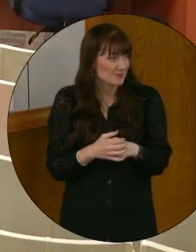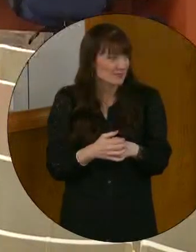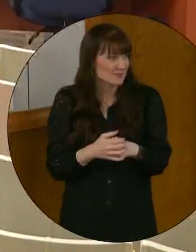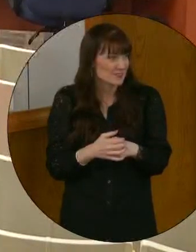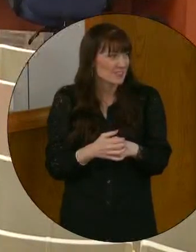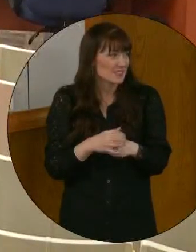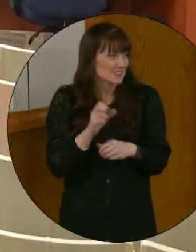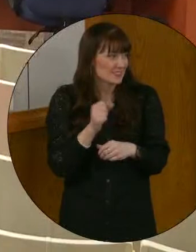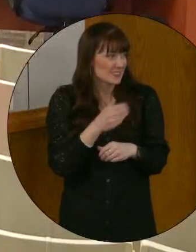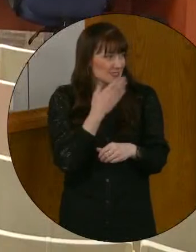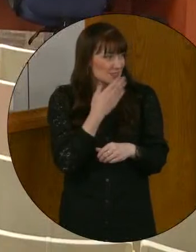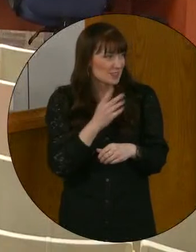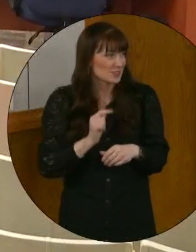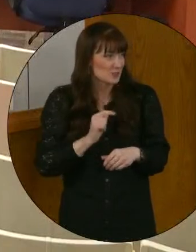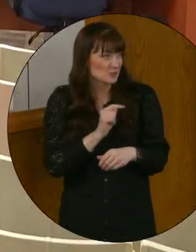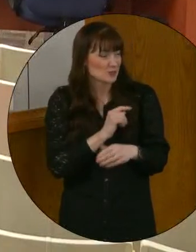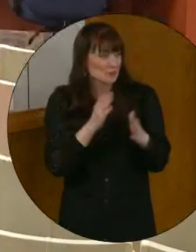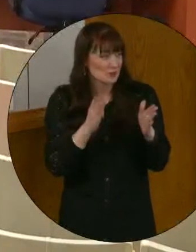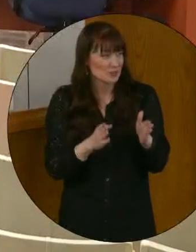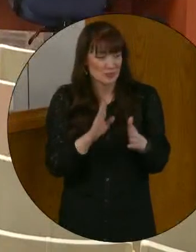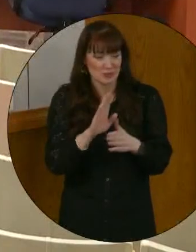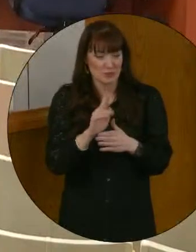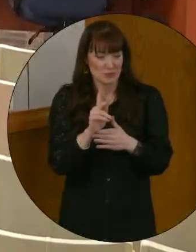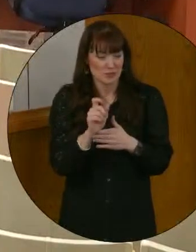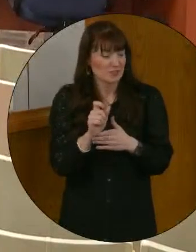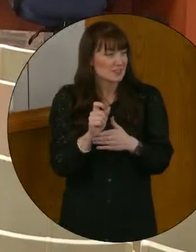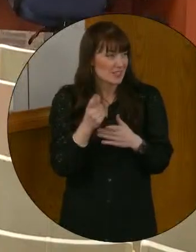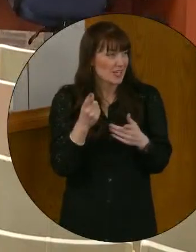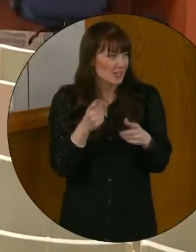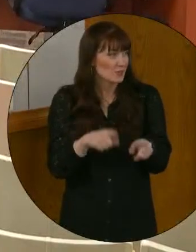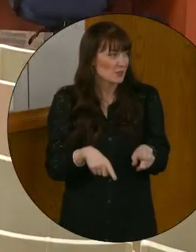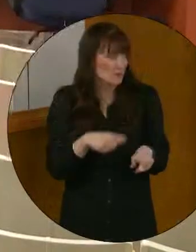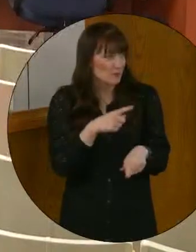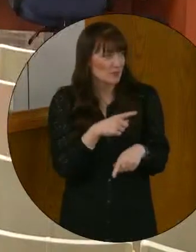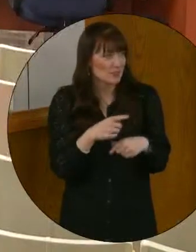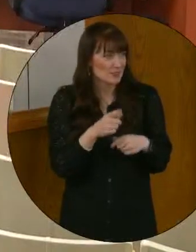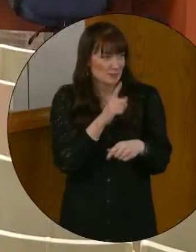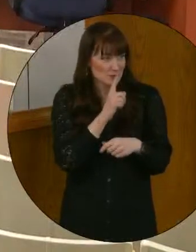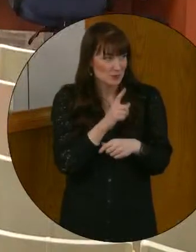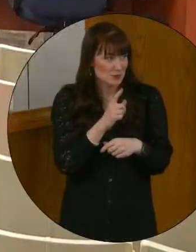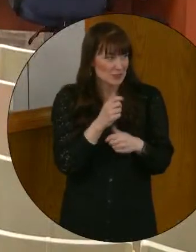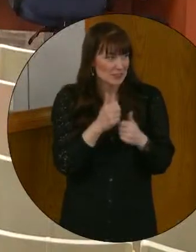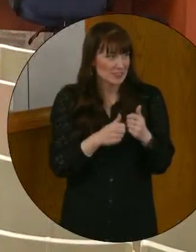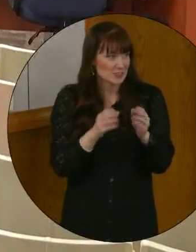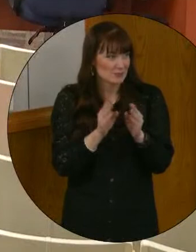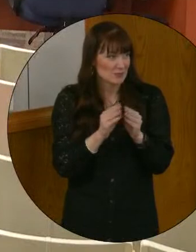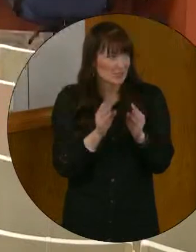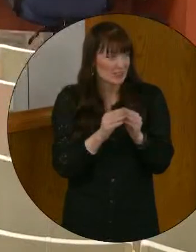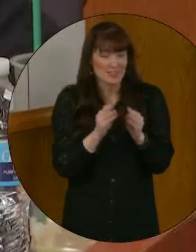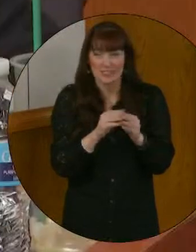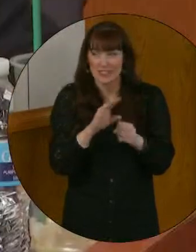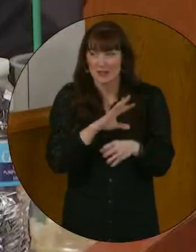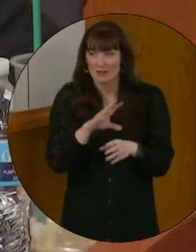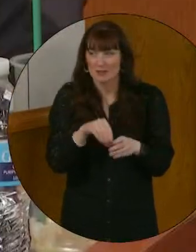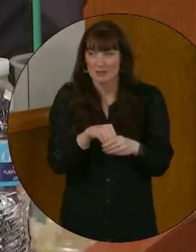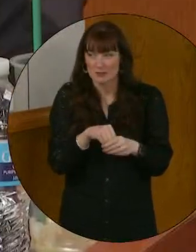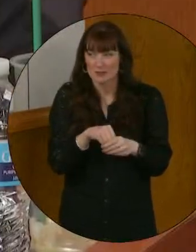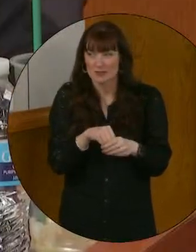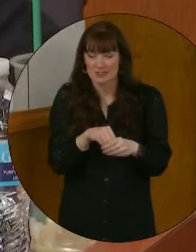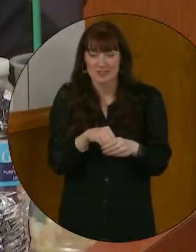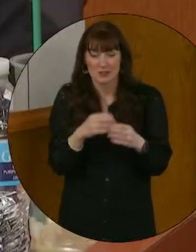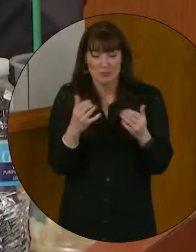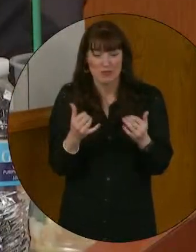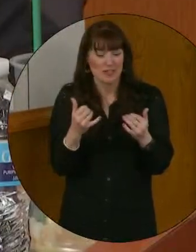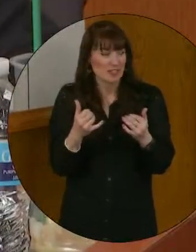Yeah, thank you, Trustee Brooks. I can't agree more with you. I'm pretty sure every single meeting I've sat in on, I've gotten to the